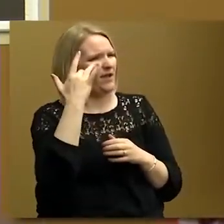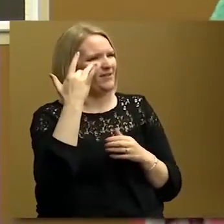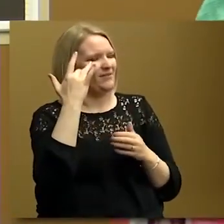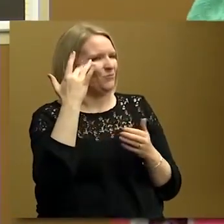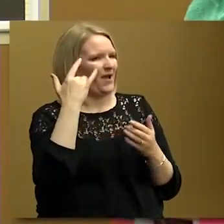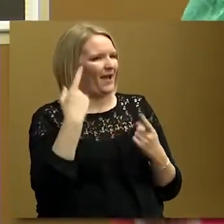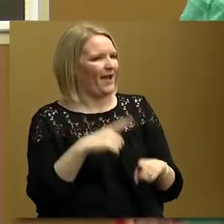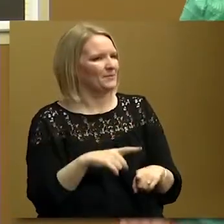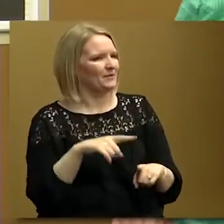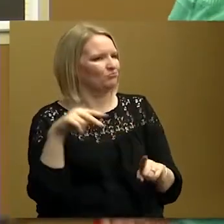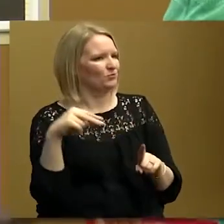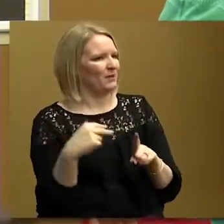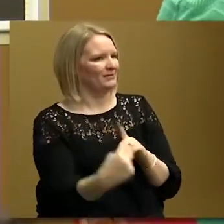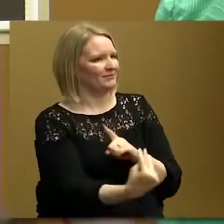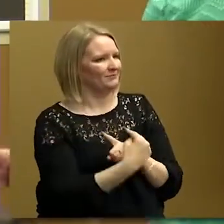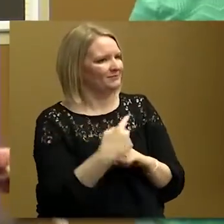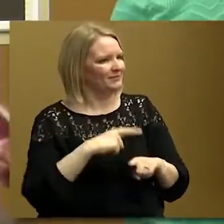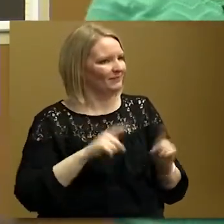is?